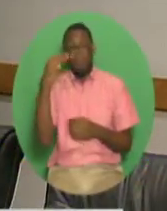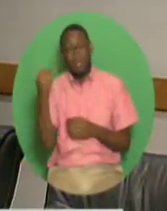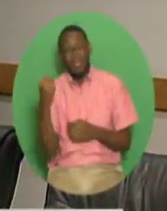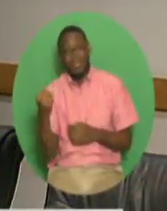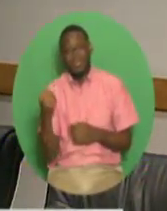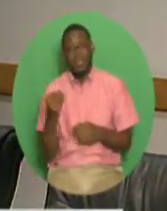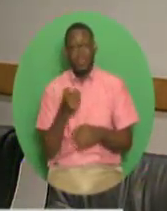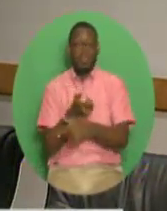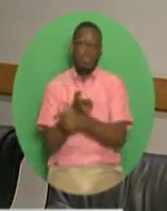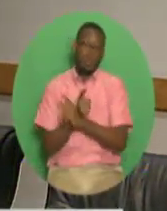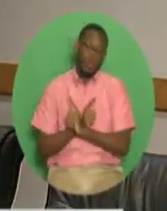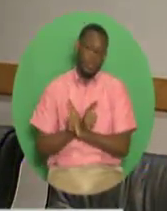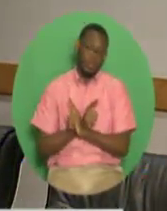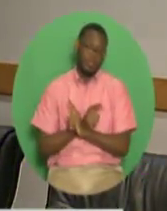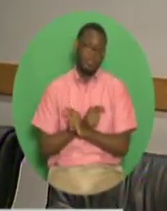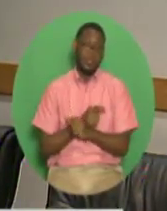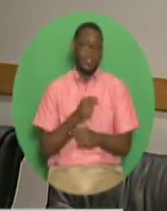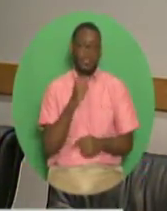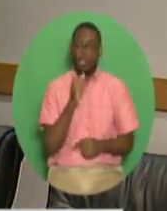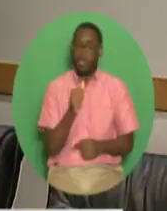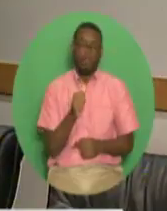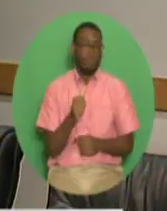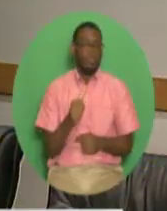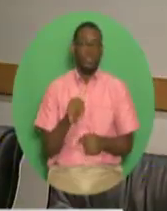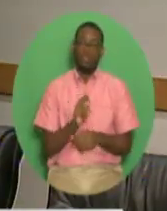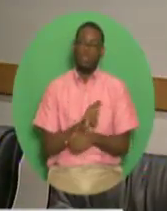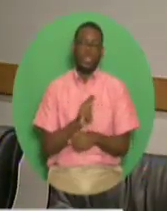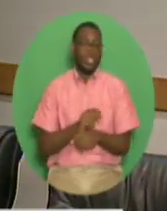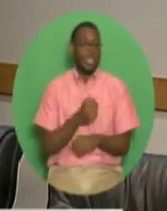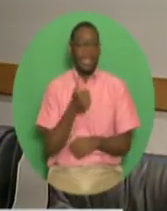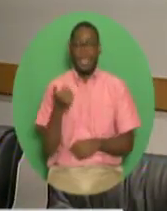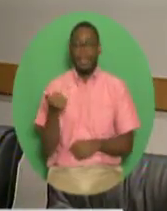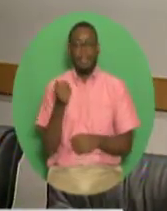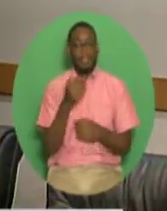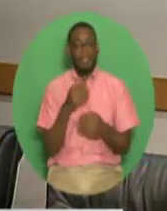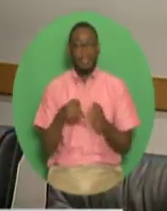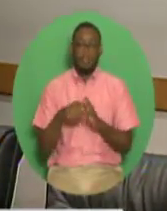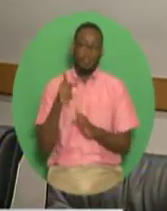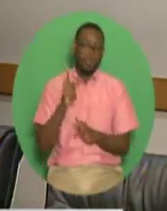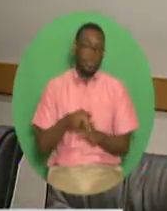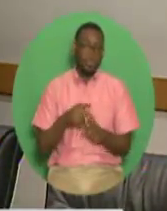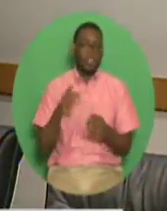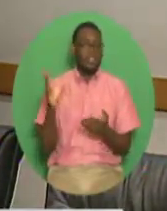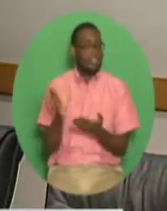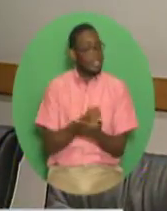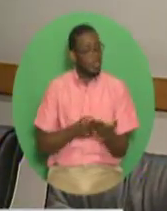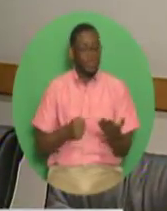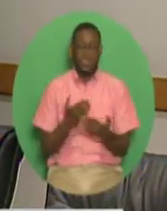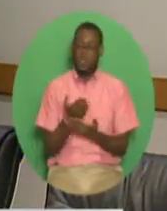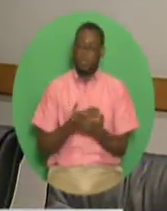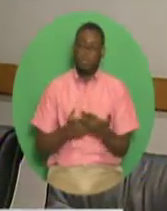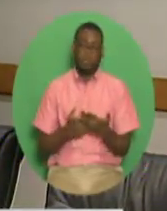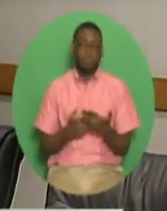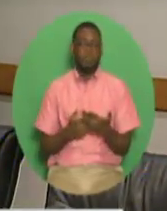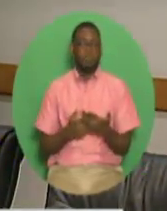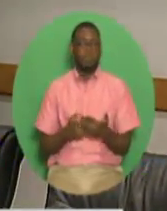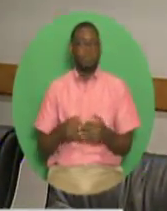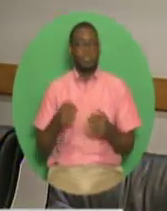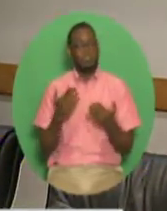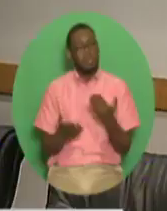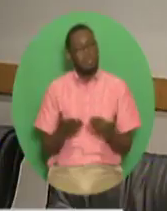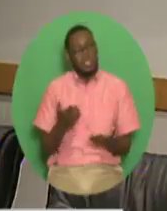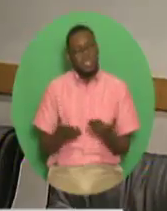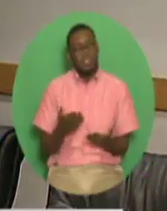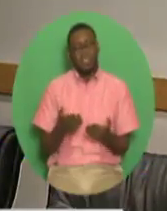earmarked for any major project. We took money from that loan, that answer loan, and we were able to put it, and it wasn't $200 million, Madam Speaker,